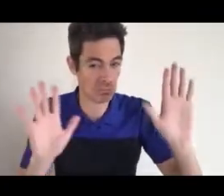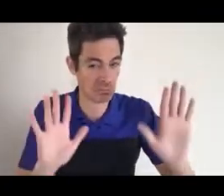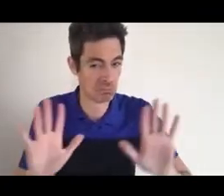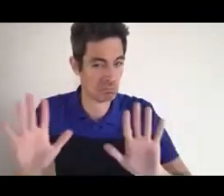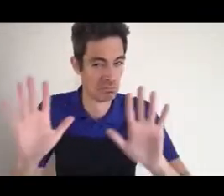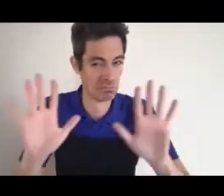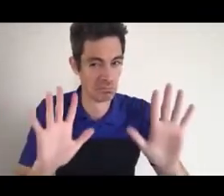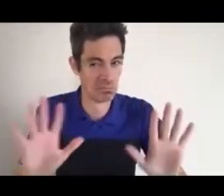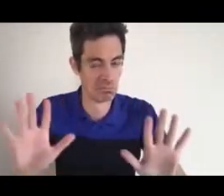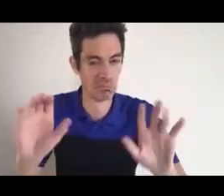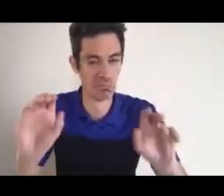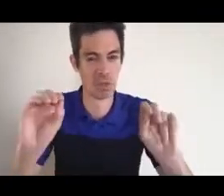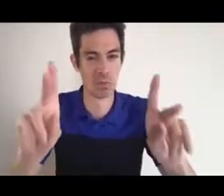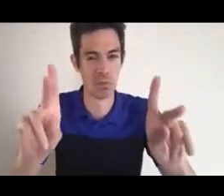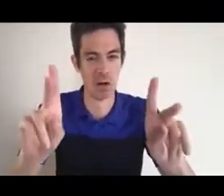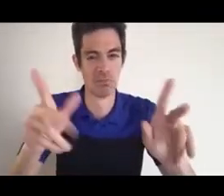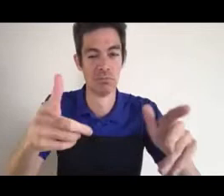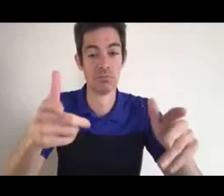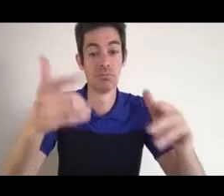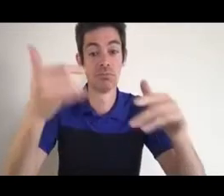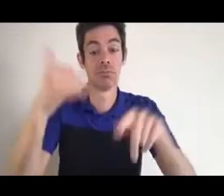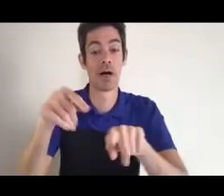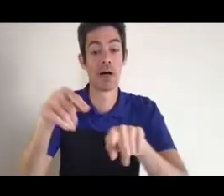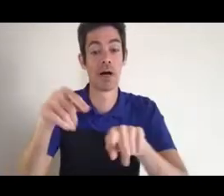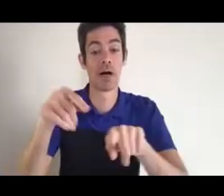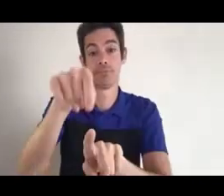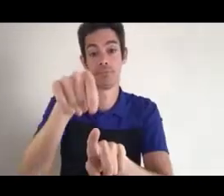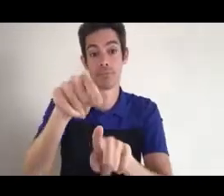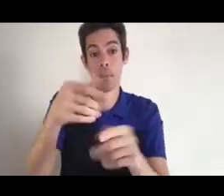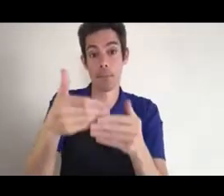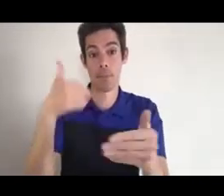And you can use the raise hand feature. Okay.